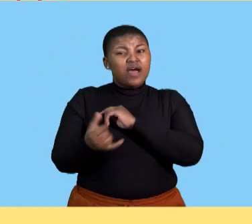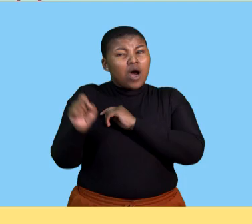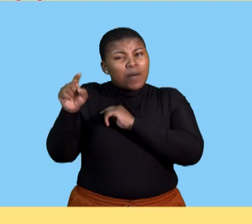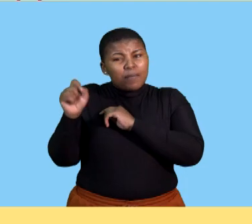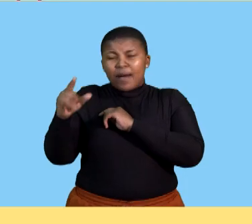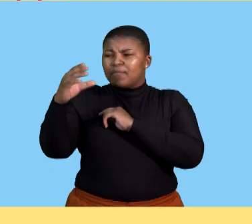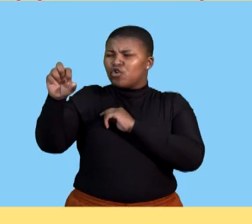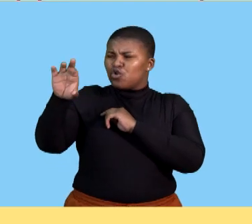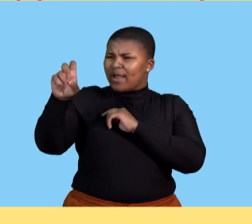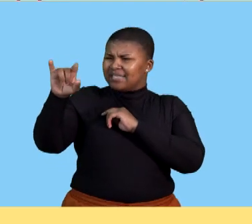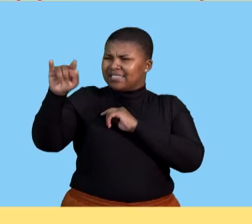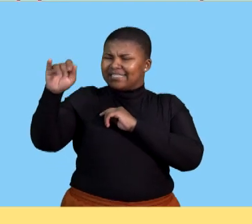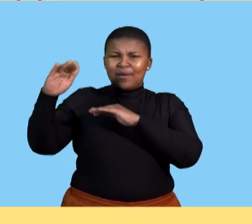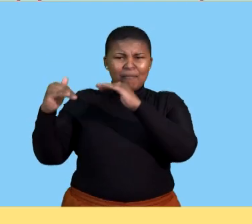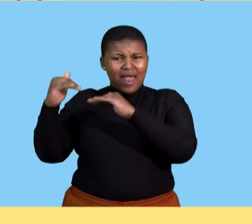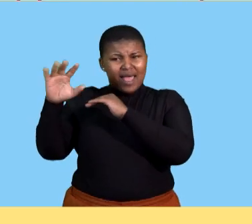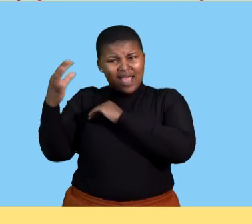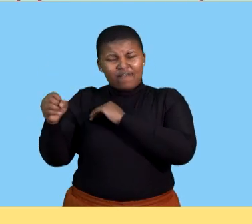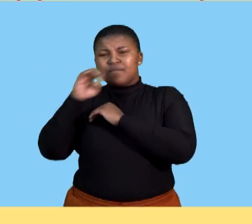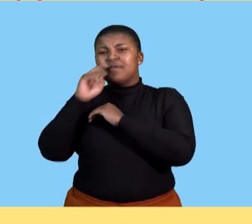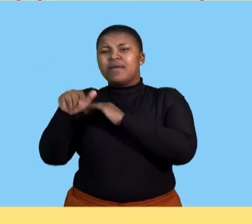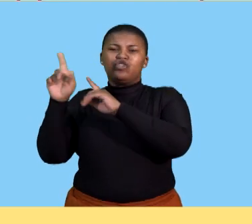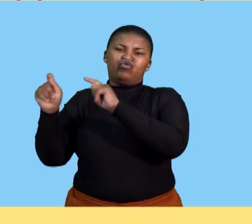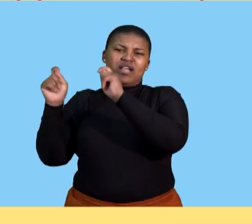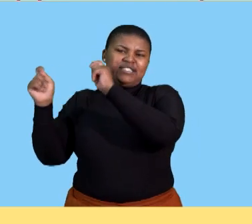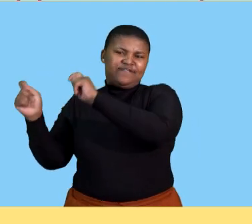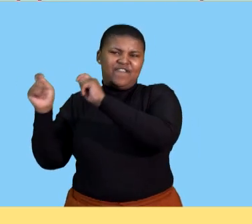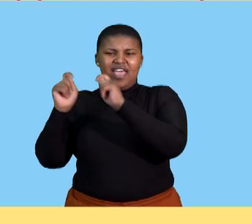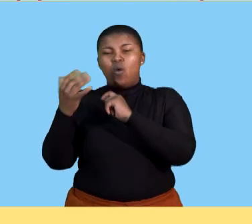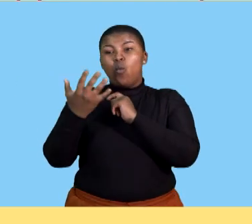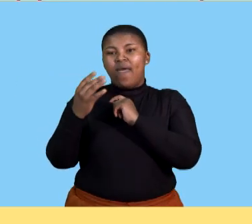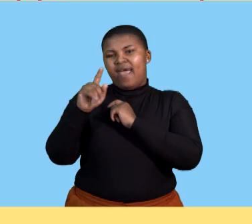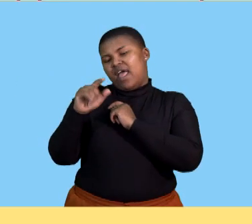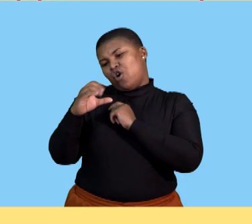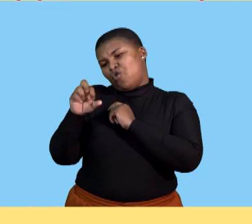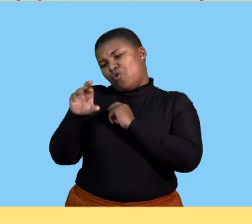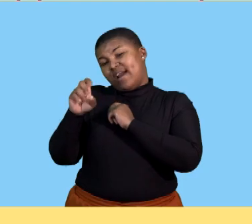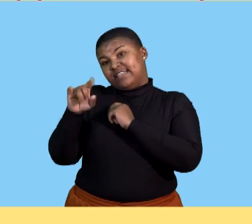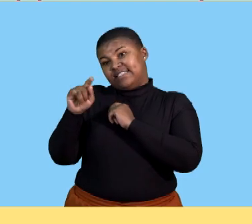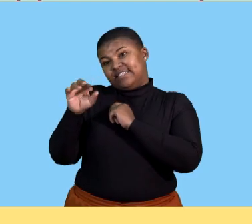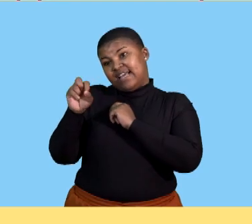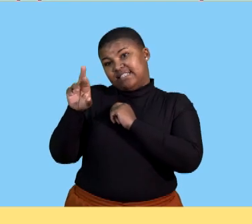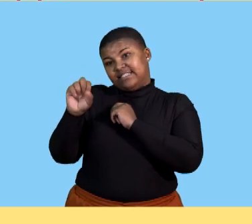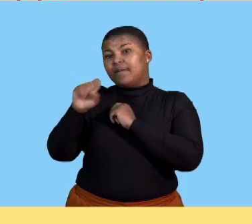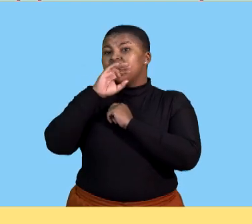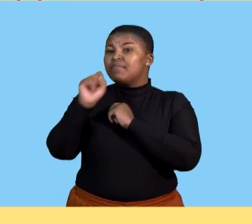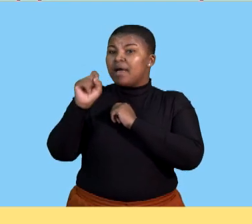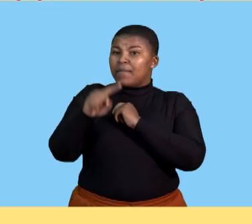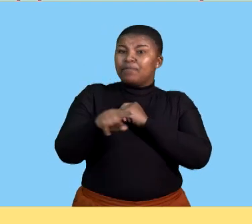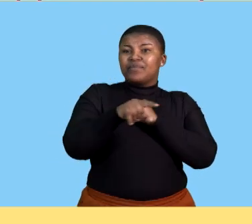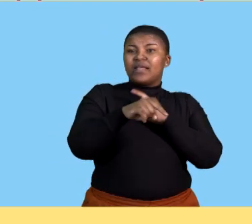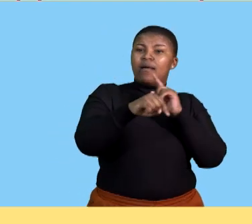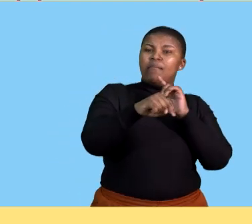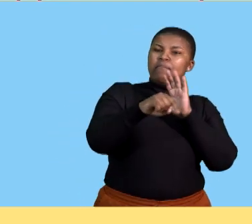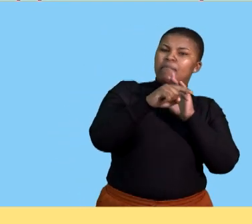Once a debtor is a credit balance, that means we must transfer it now to the creditor's ledger. Liability,